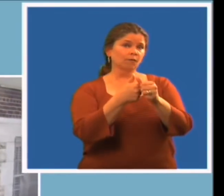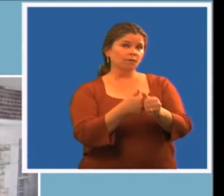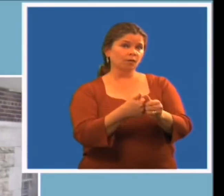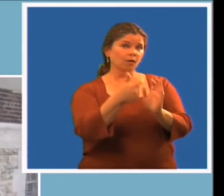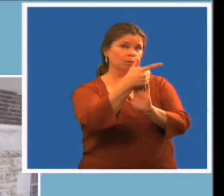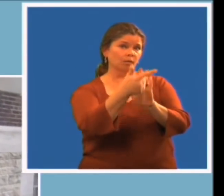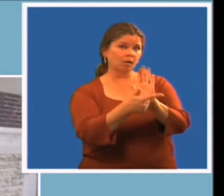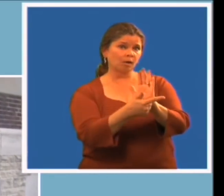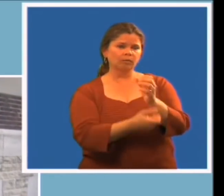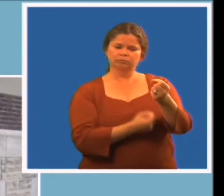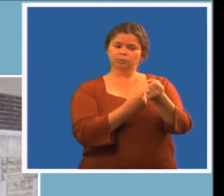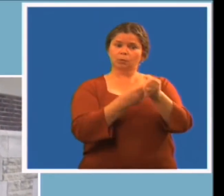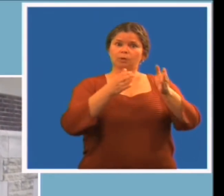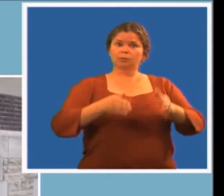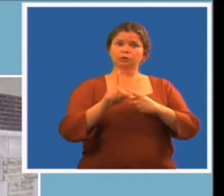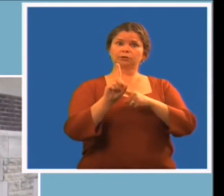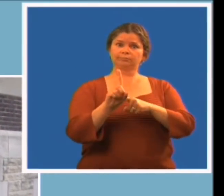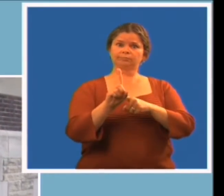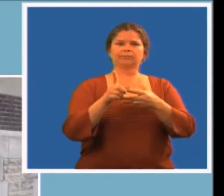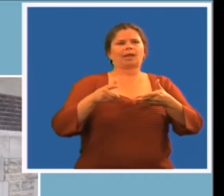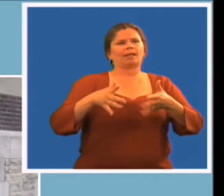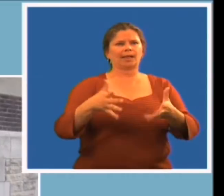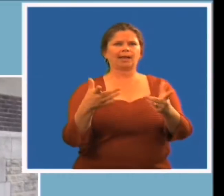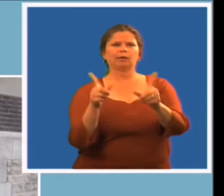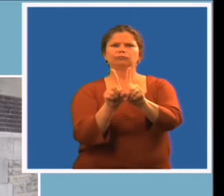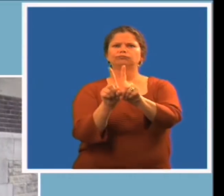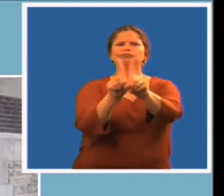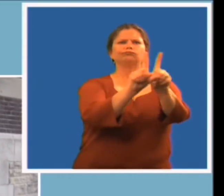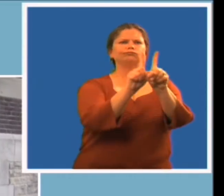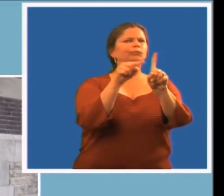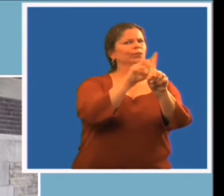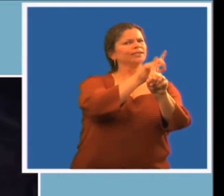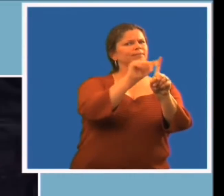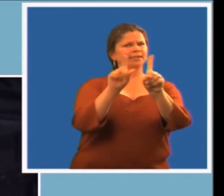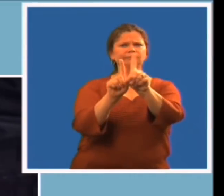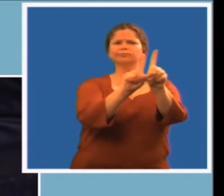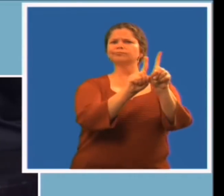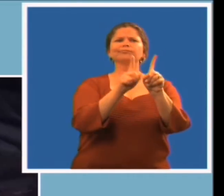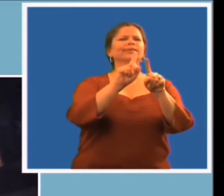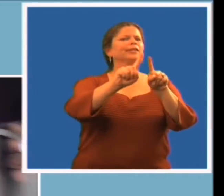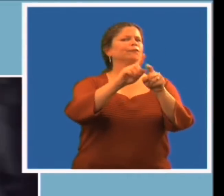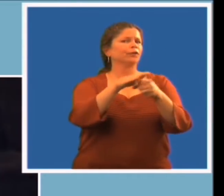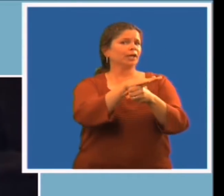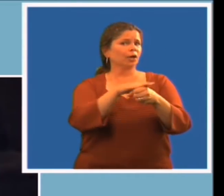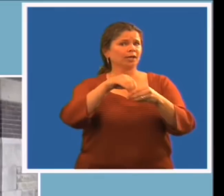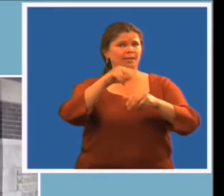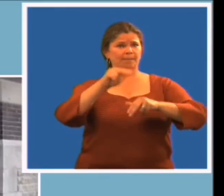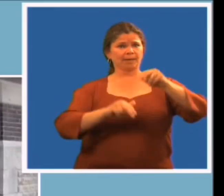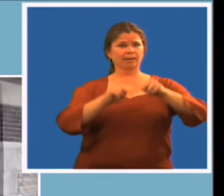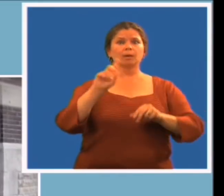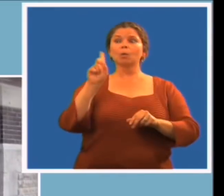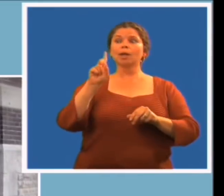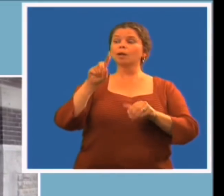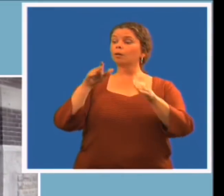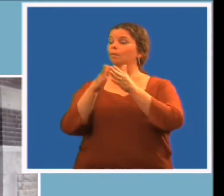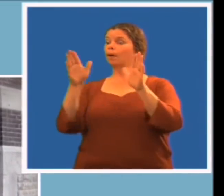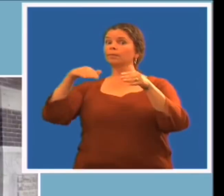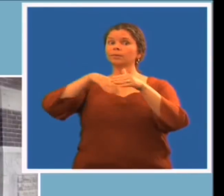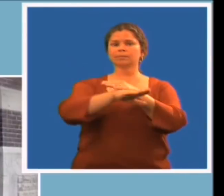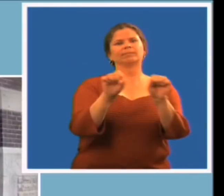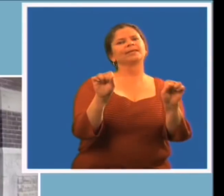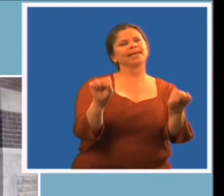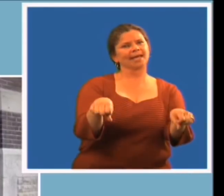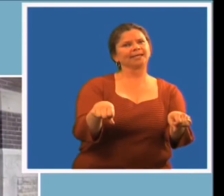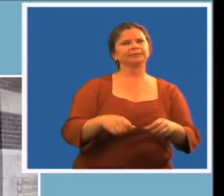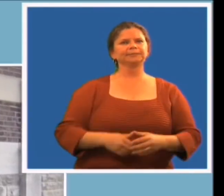regulation, support persons must be allowed to accompany an individual with a disability to parts of the building where the general public